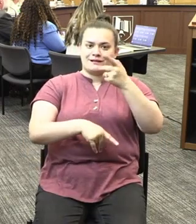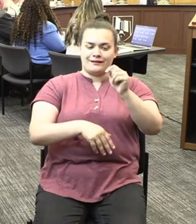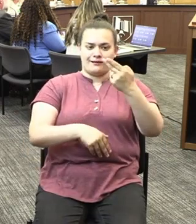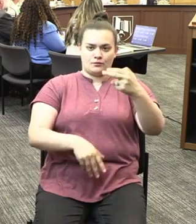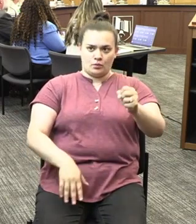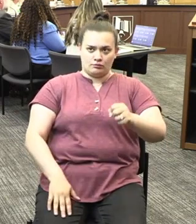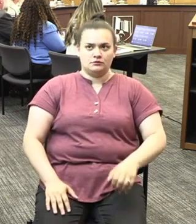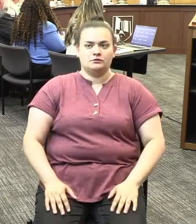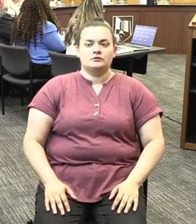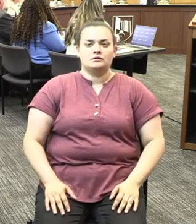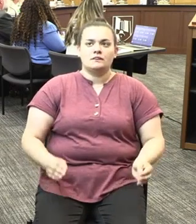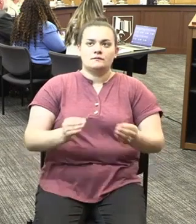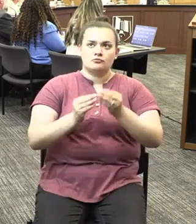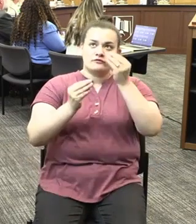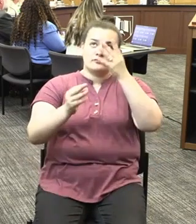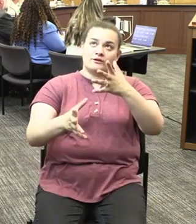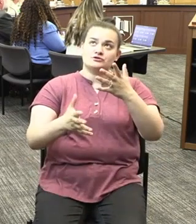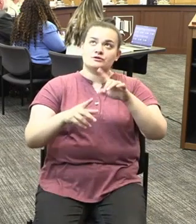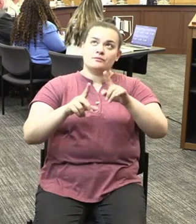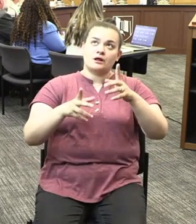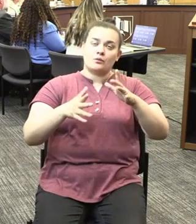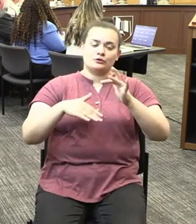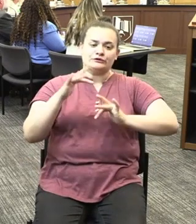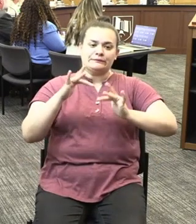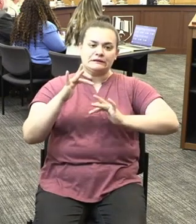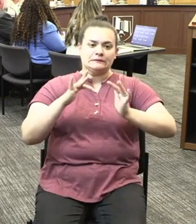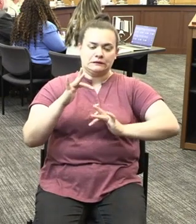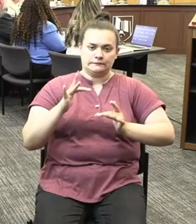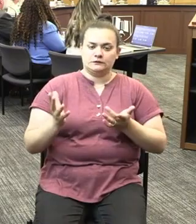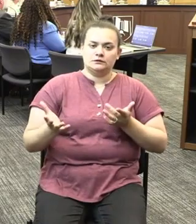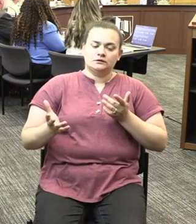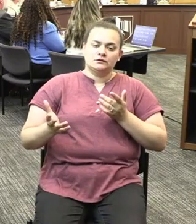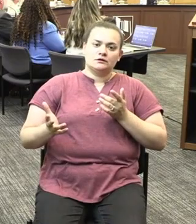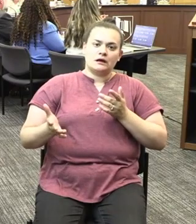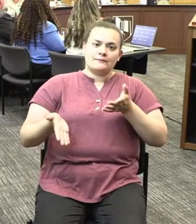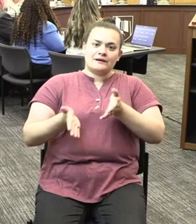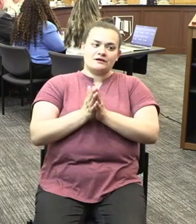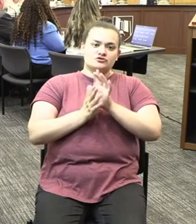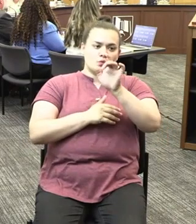more information on that page, but I want to skip ahead and I'm going to ask you a trivia